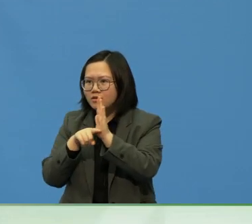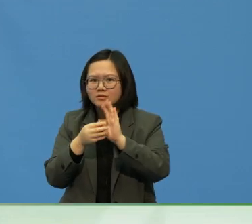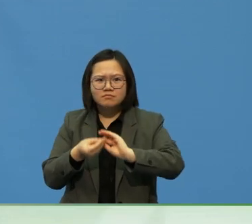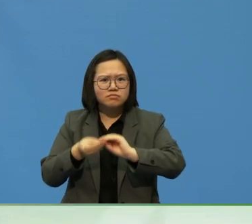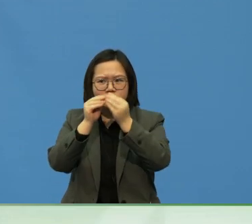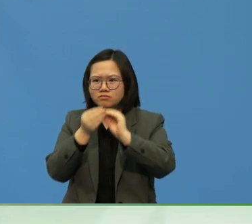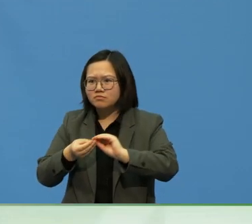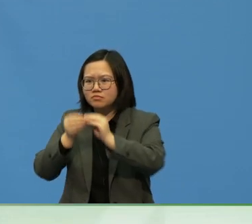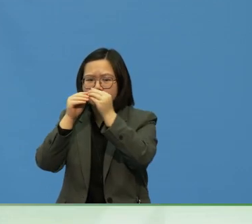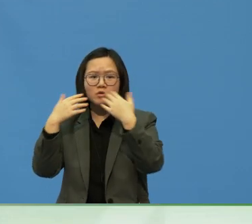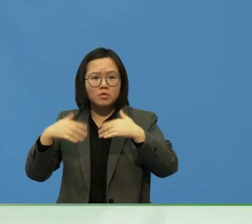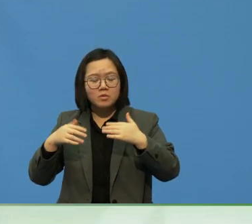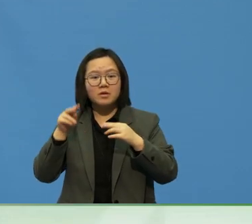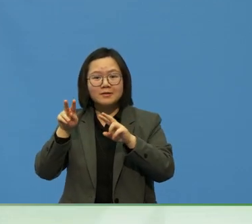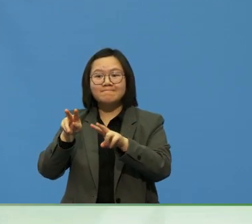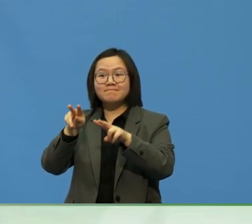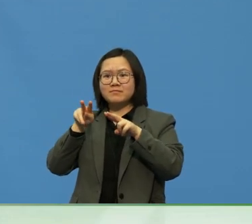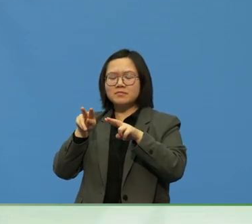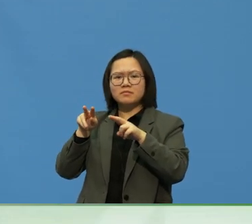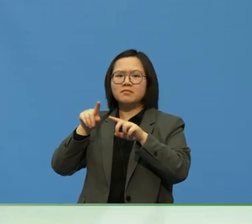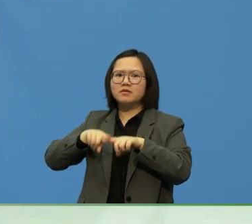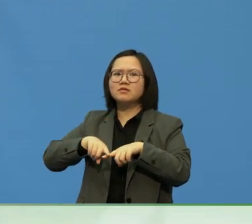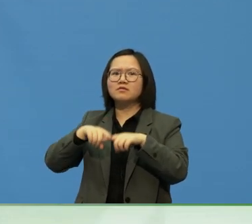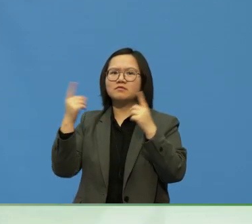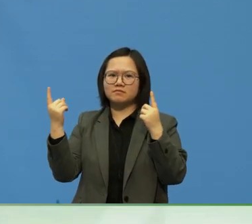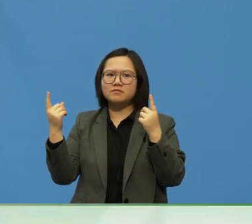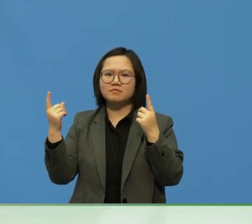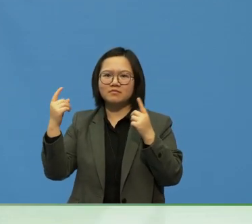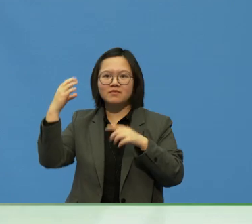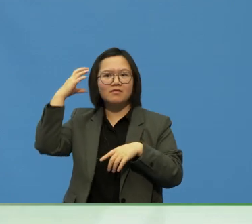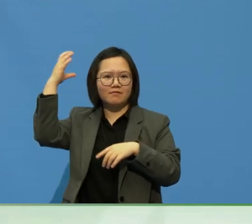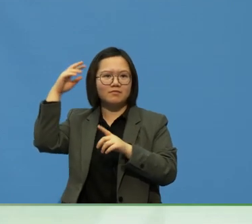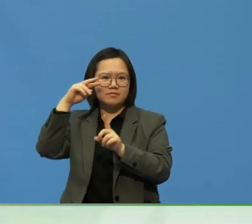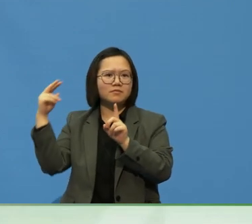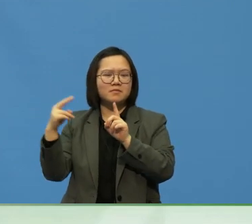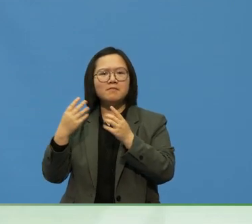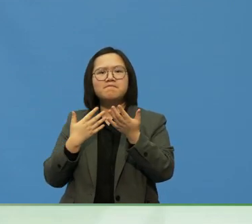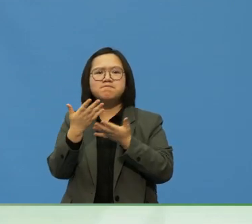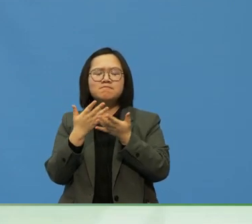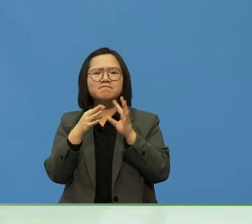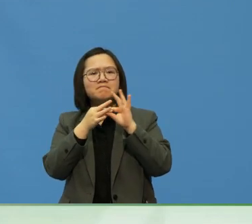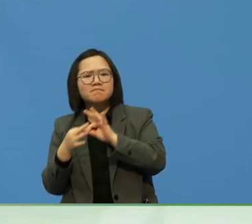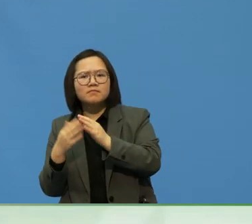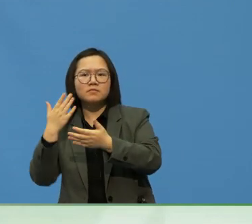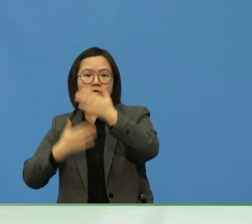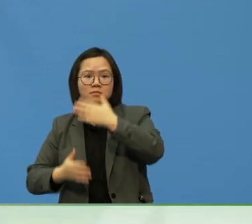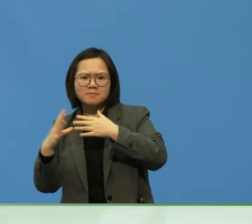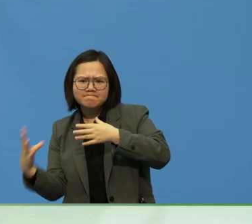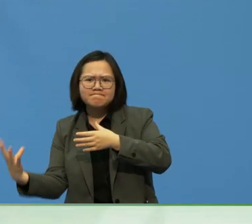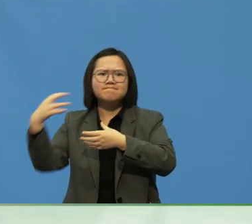we didn't talk about it that way within the halls of government. We didn't talk about disability or disability inclusion that